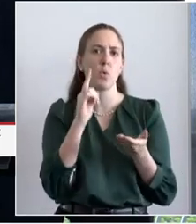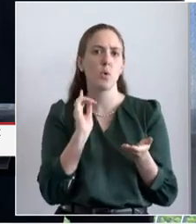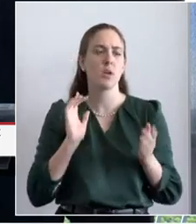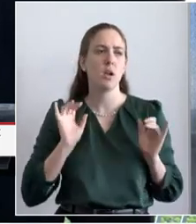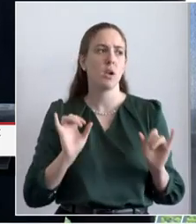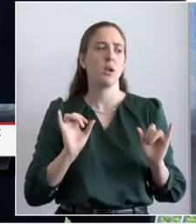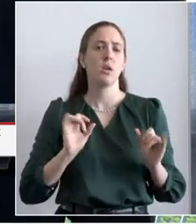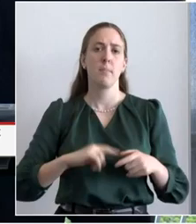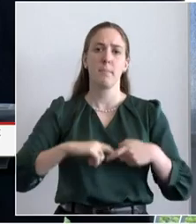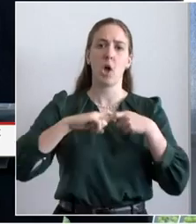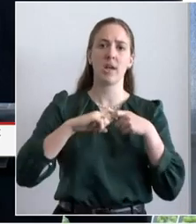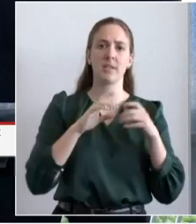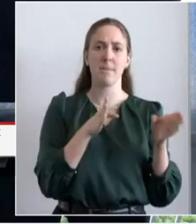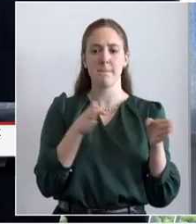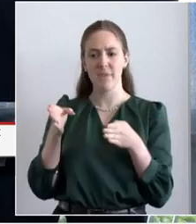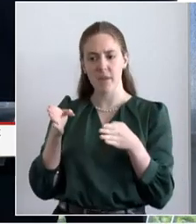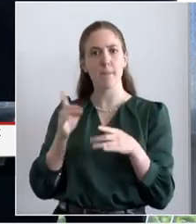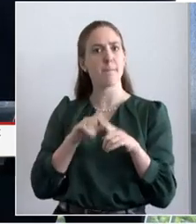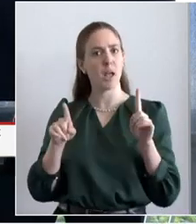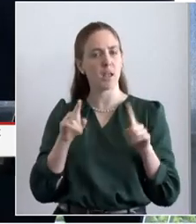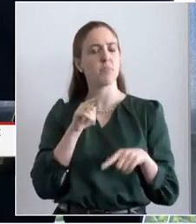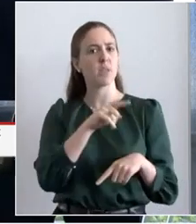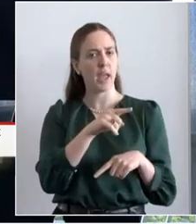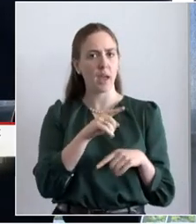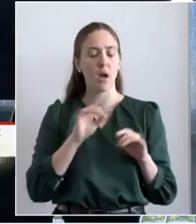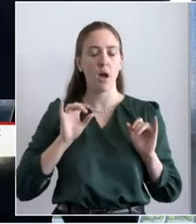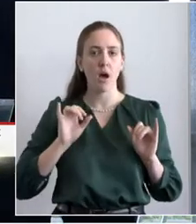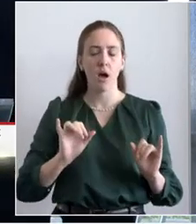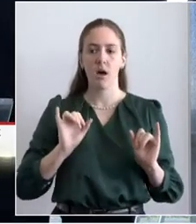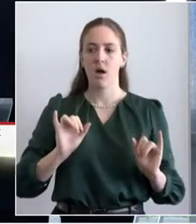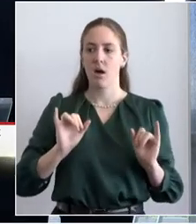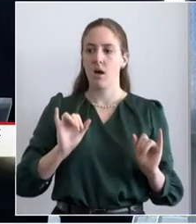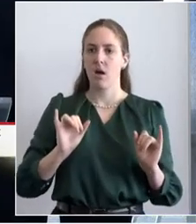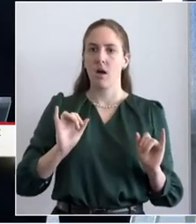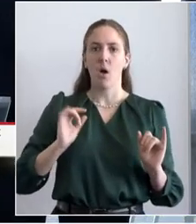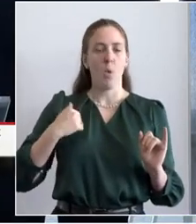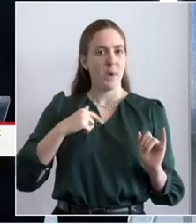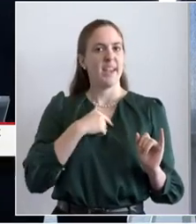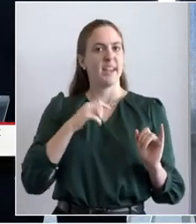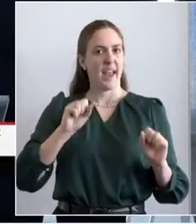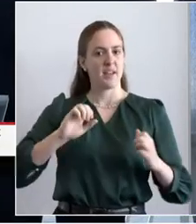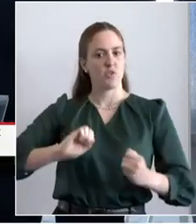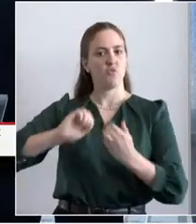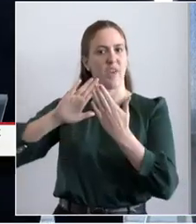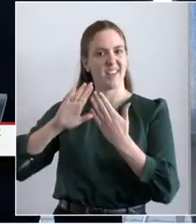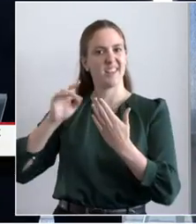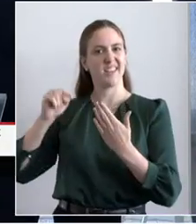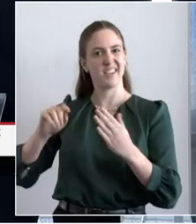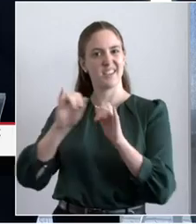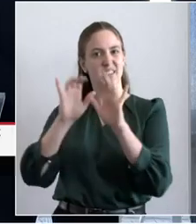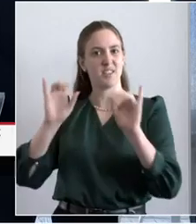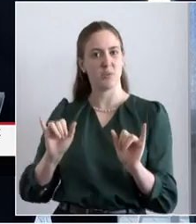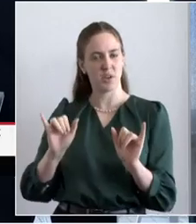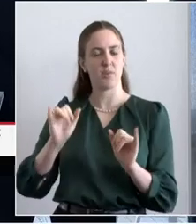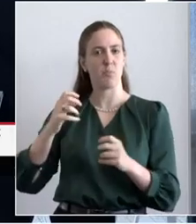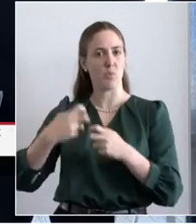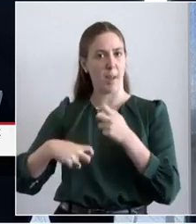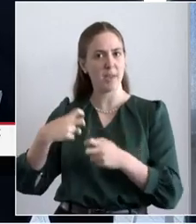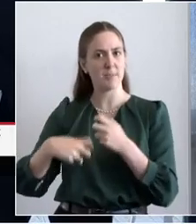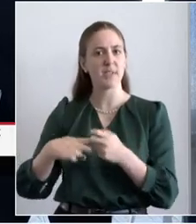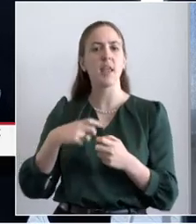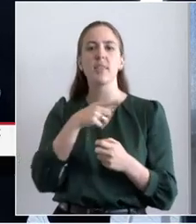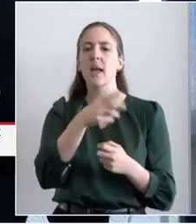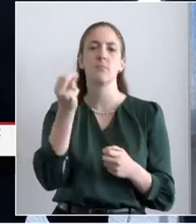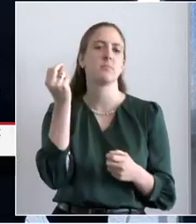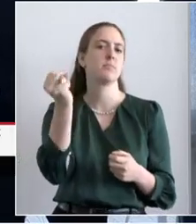the proposition that their spending power could actually address some of the city's systemic problems, their embrace was near immediate, and